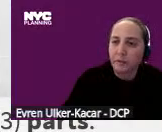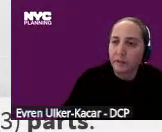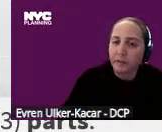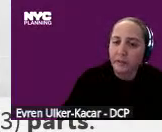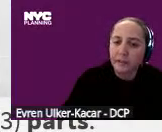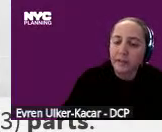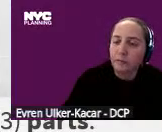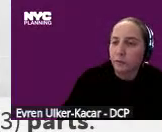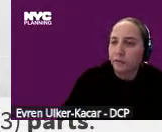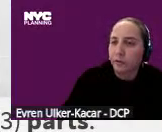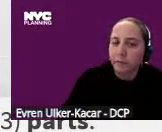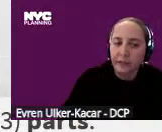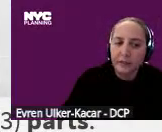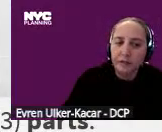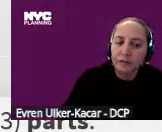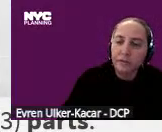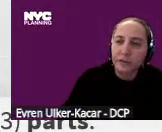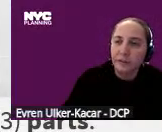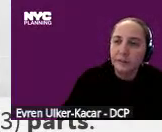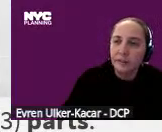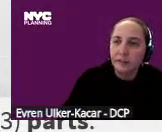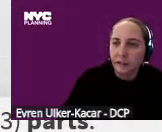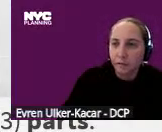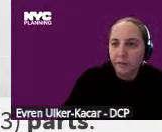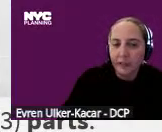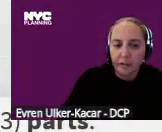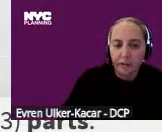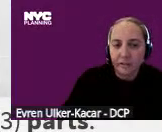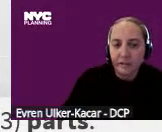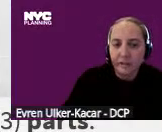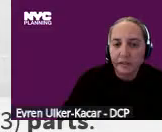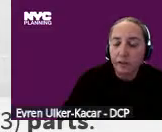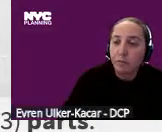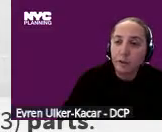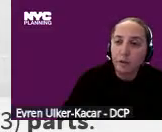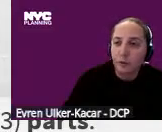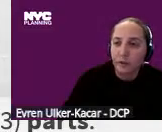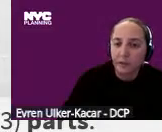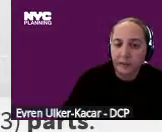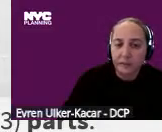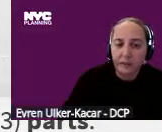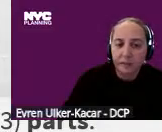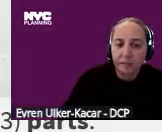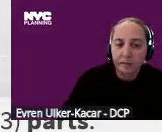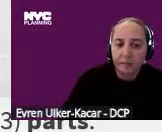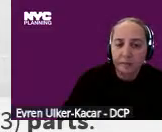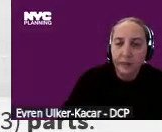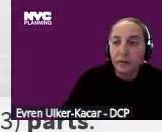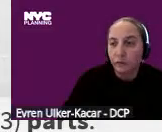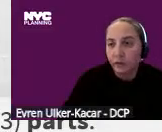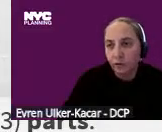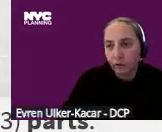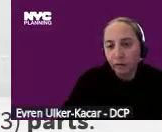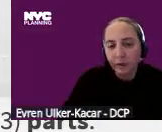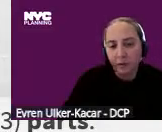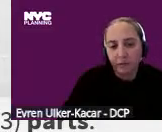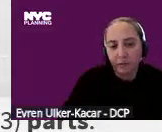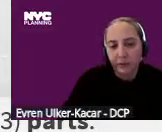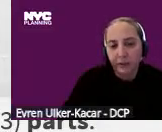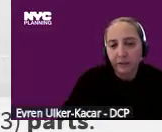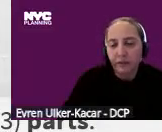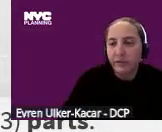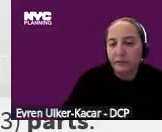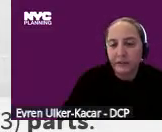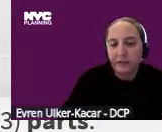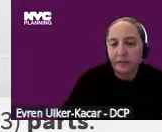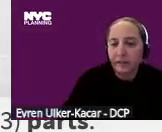department will hear testimony from elected officials, government agencies, and community board leaders. During the third part of the